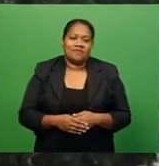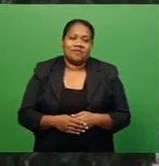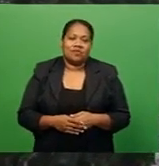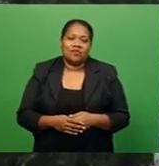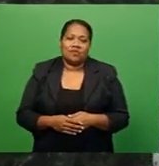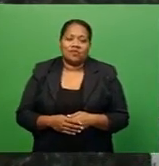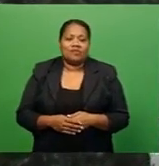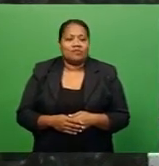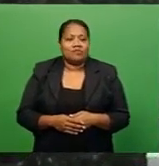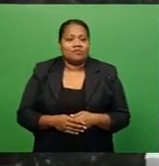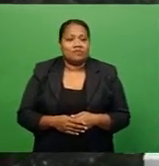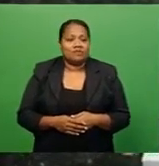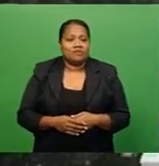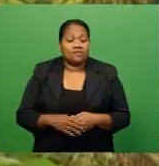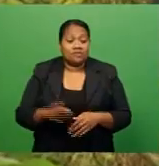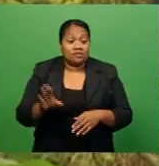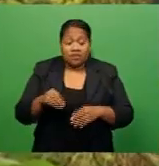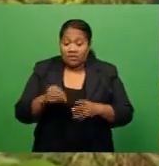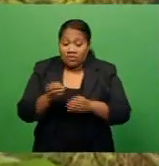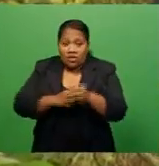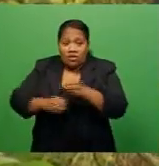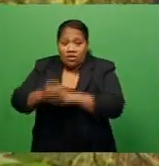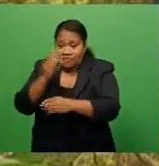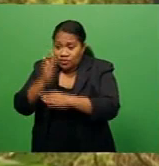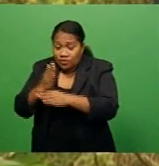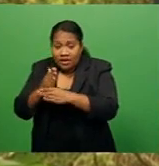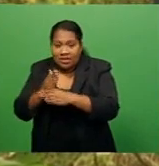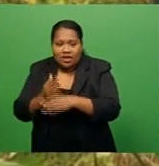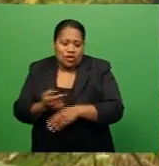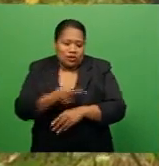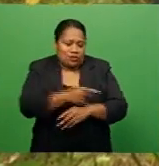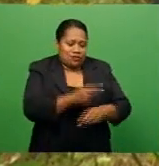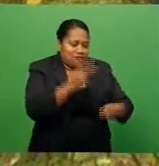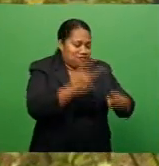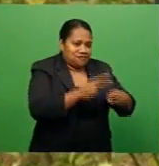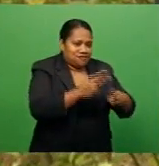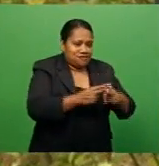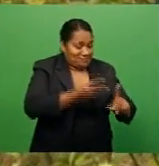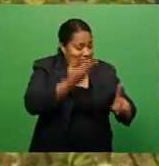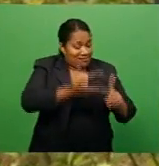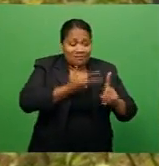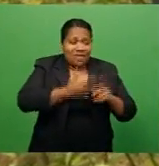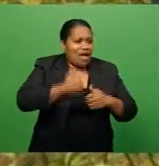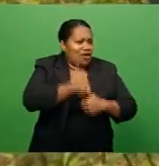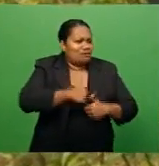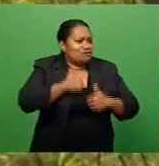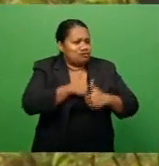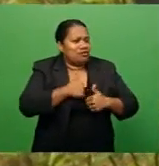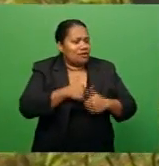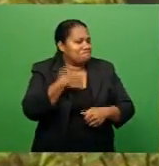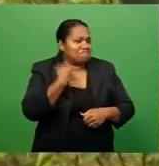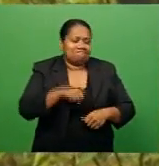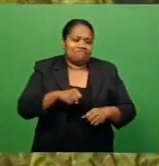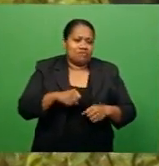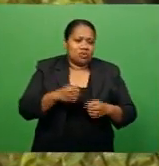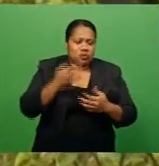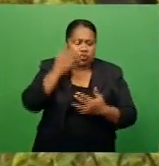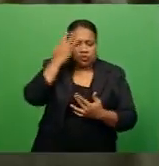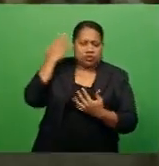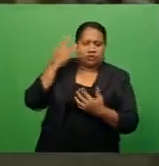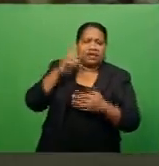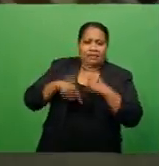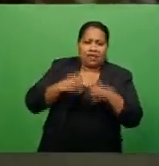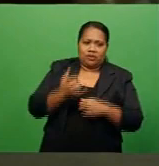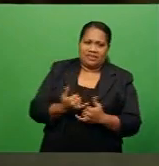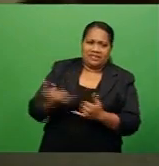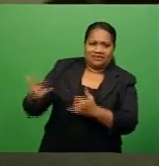From office work to swinging the knife on the farm, Kotoila Kamba is enjoying his time and has no regrets about leaving the hustle and bustle of